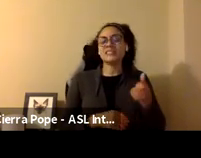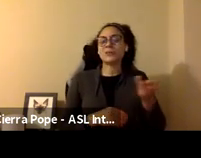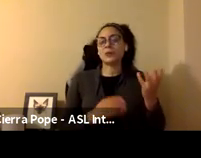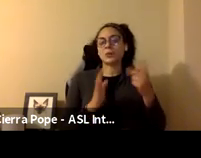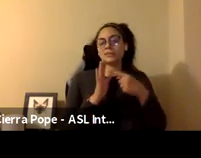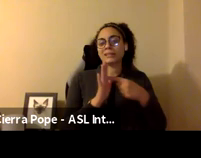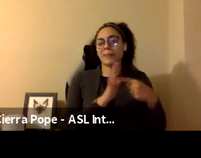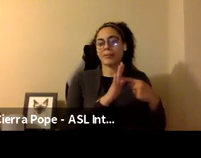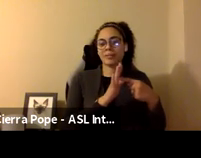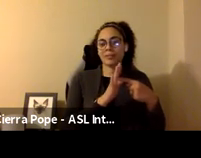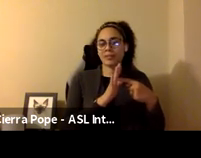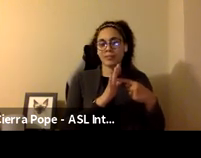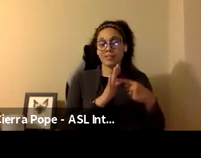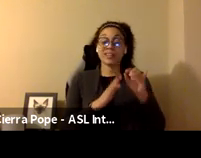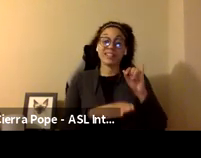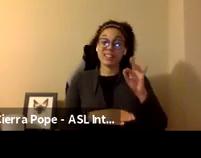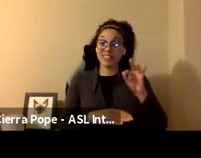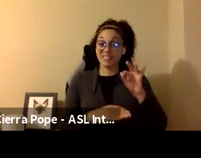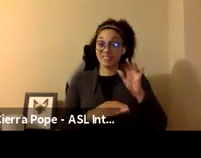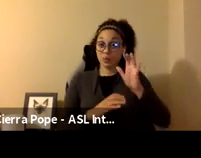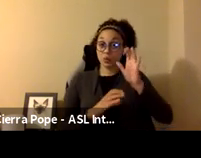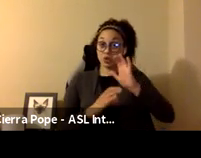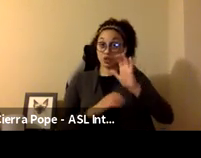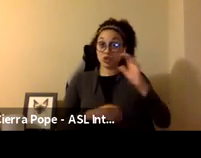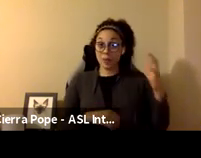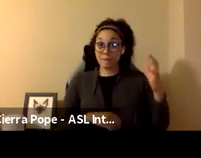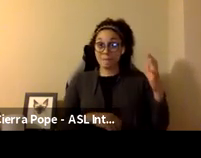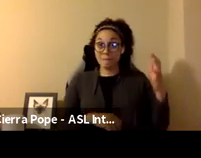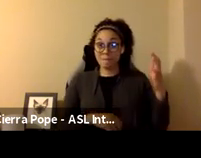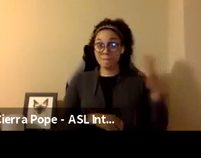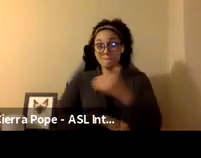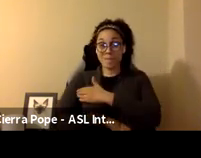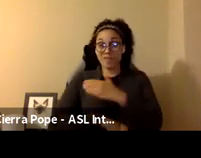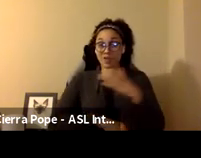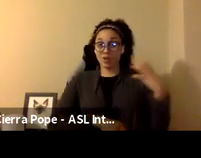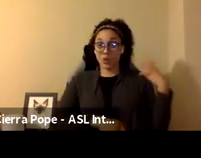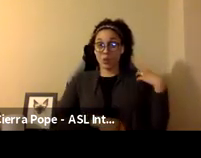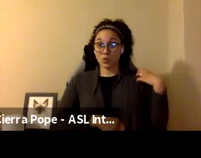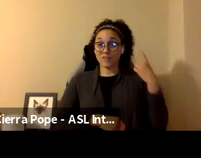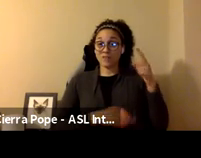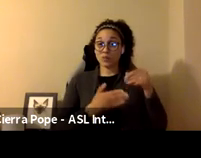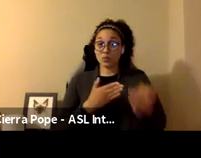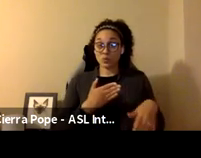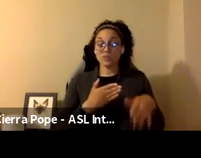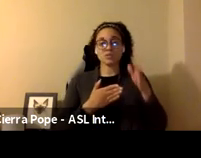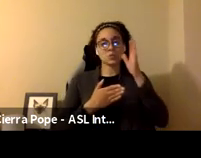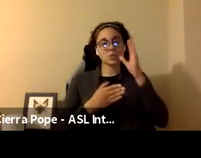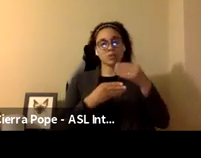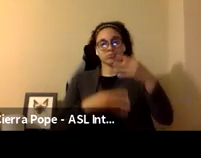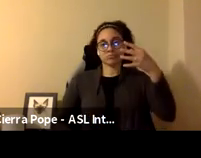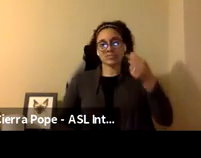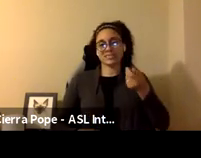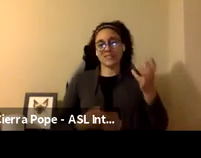lot out there. You can even put in powerful coaching questions for students, and you should be able to get a good amount of